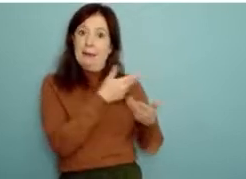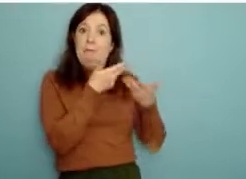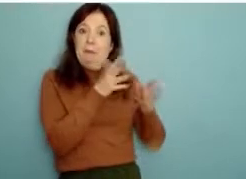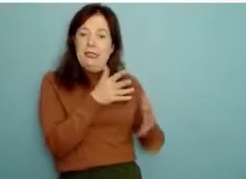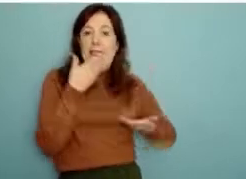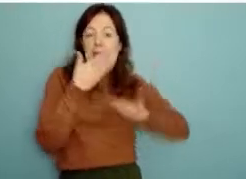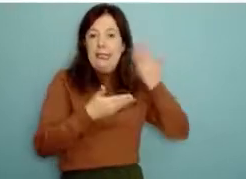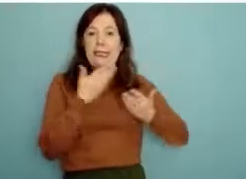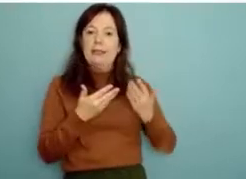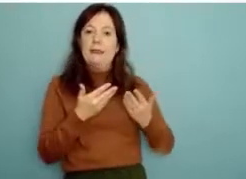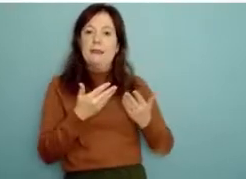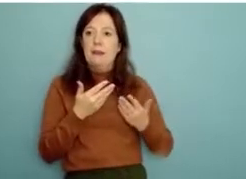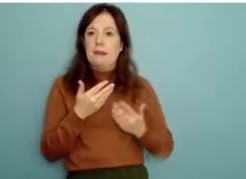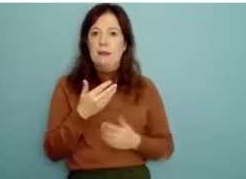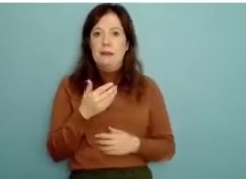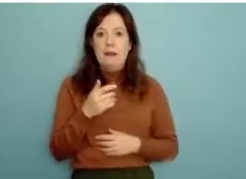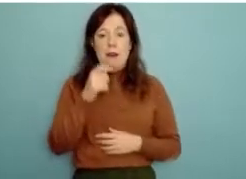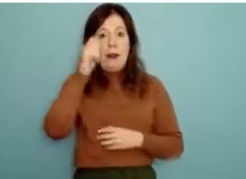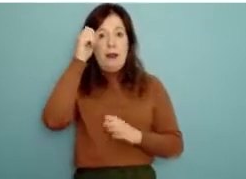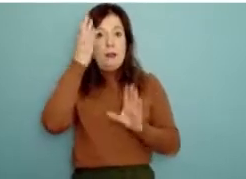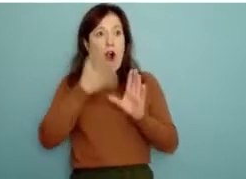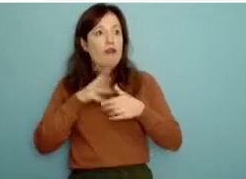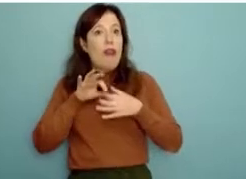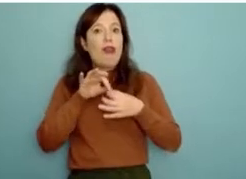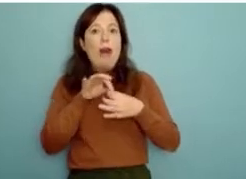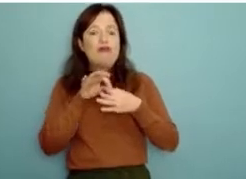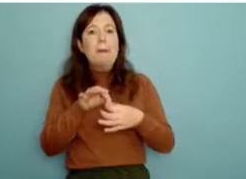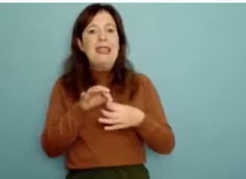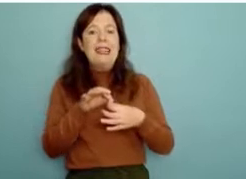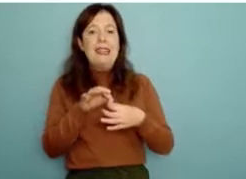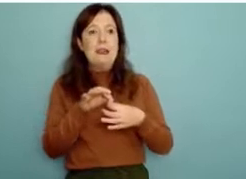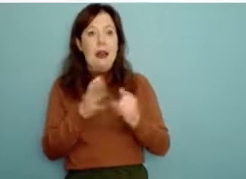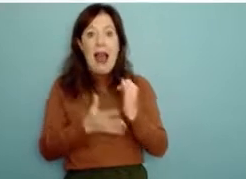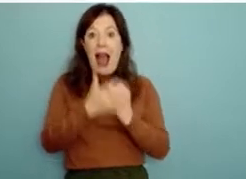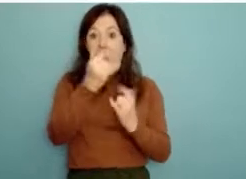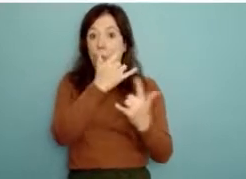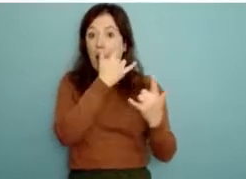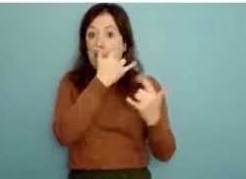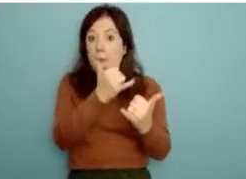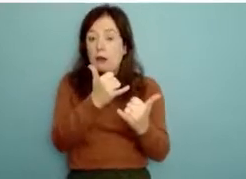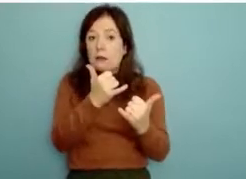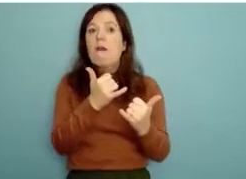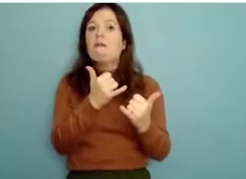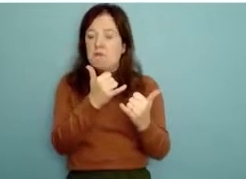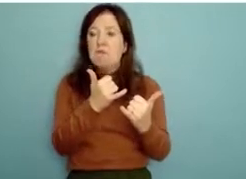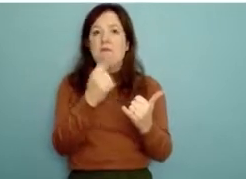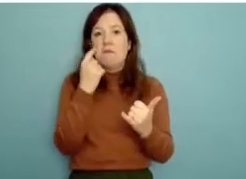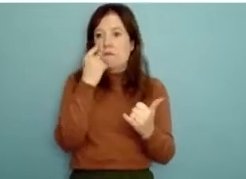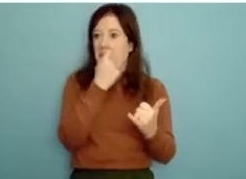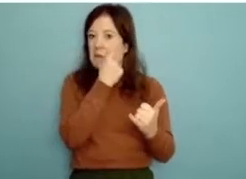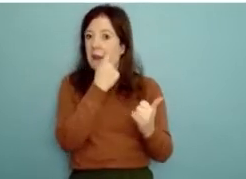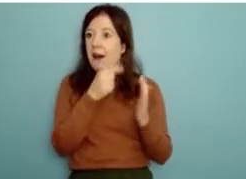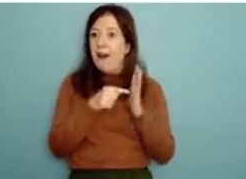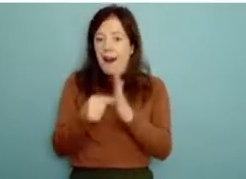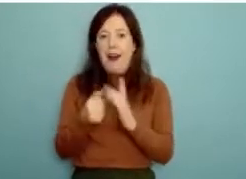getting investment in psychological therapies, what outcome monitoring can do is demonstrate the impact and